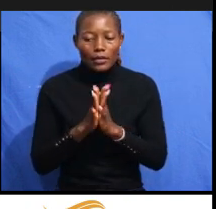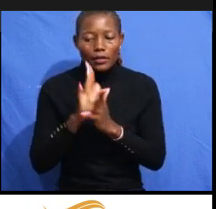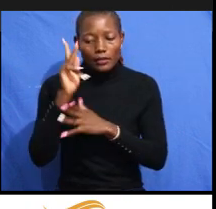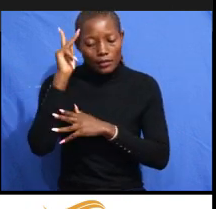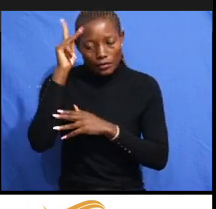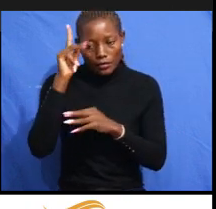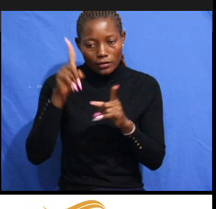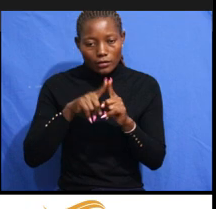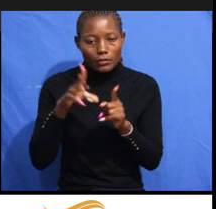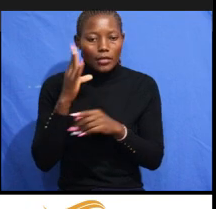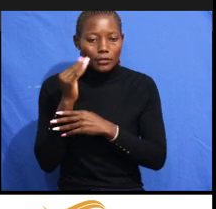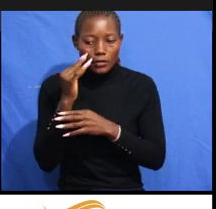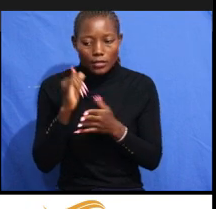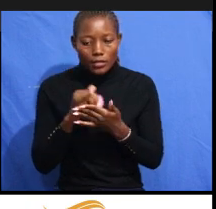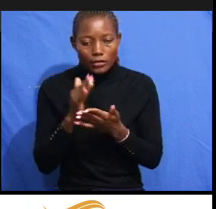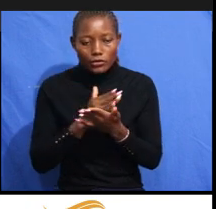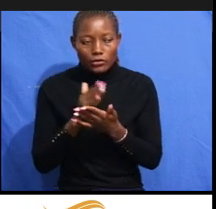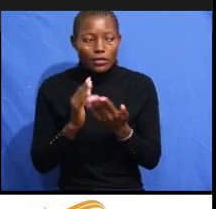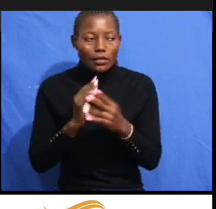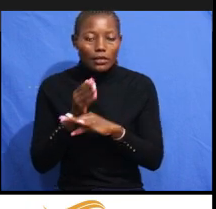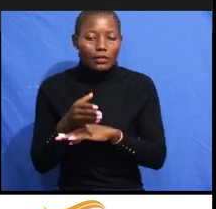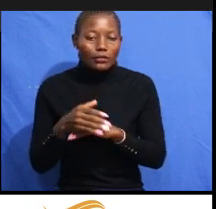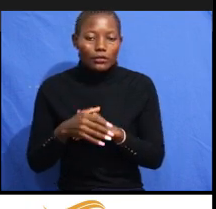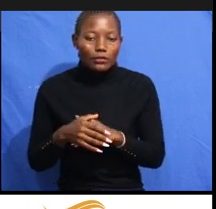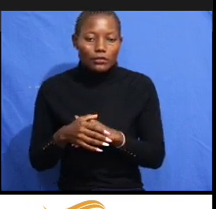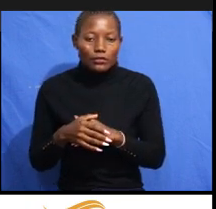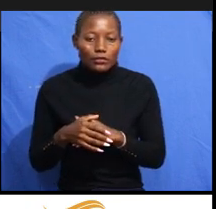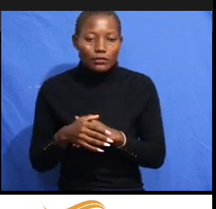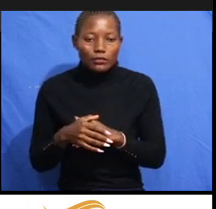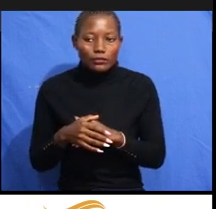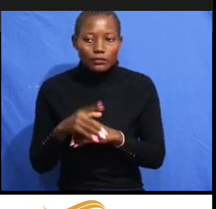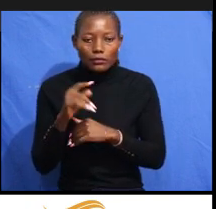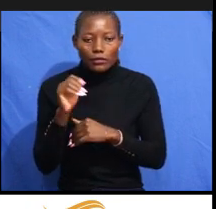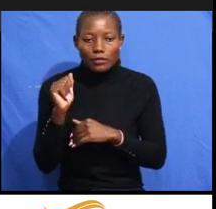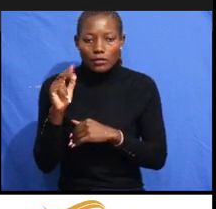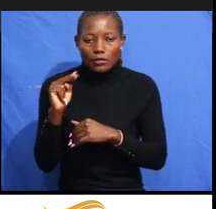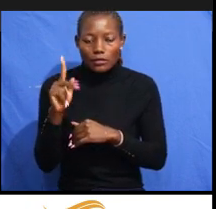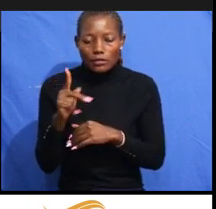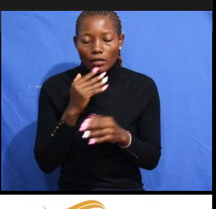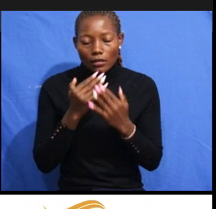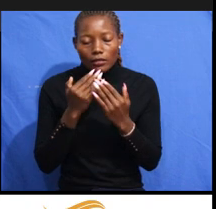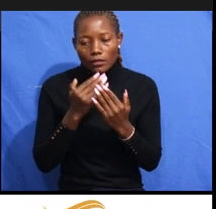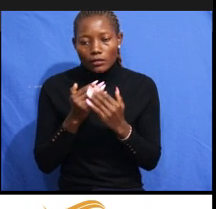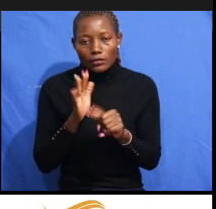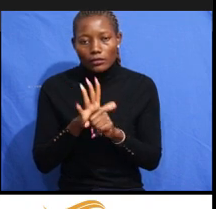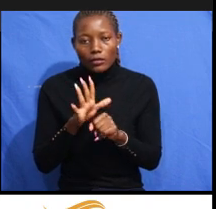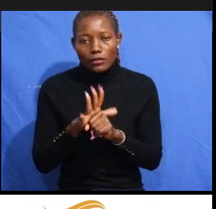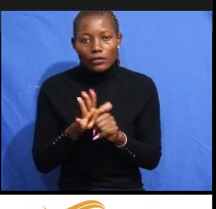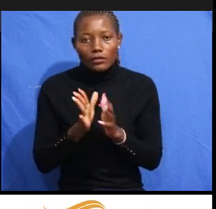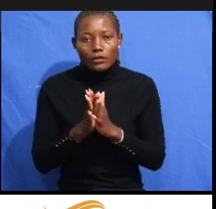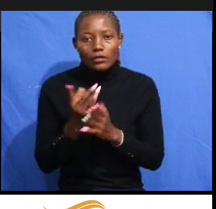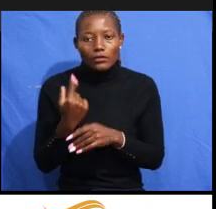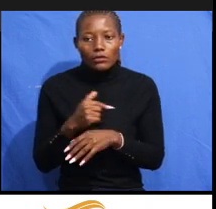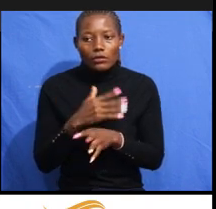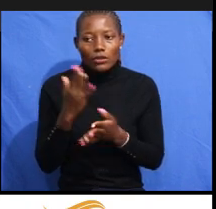or the experiences that you've shared across. Otherwise, Mr. Tank, thank you again. And we hope to